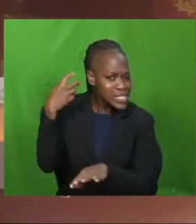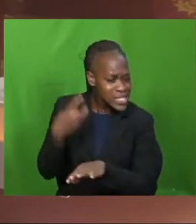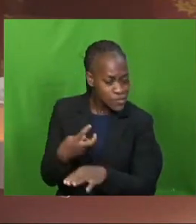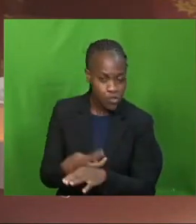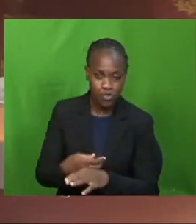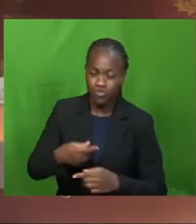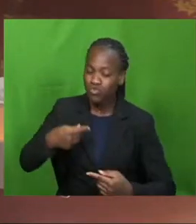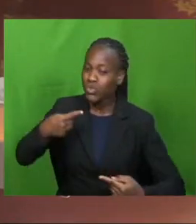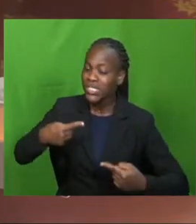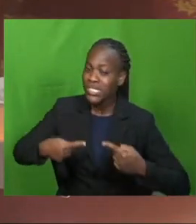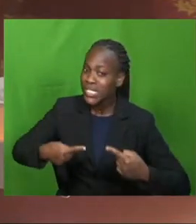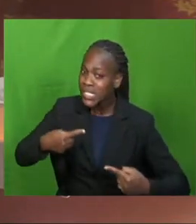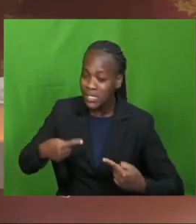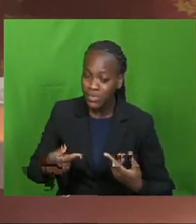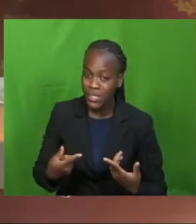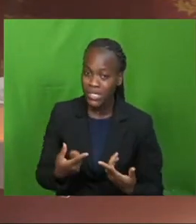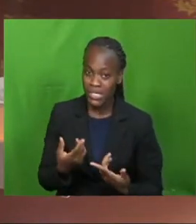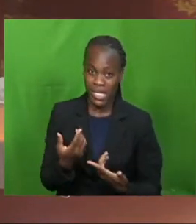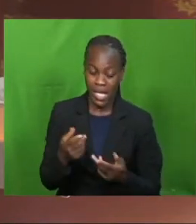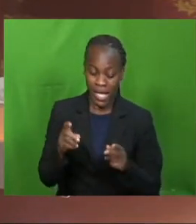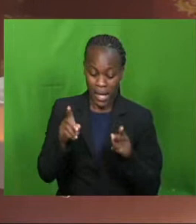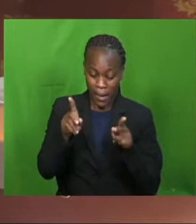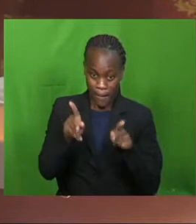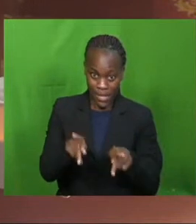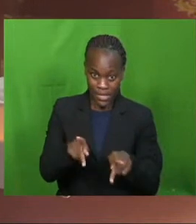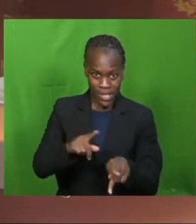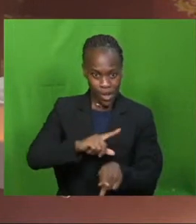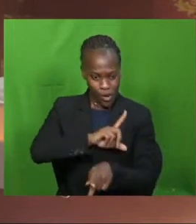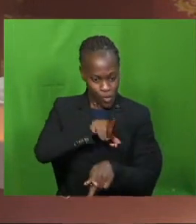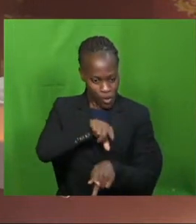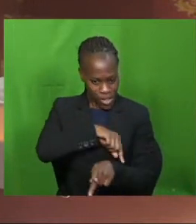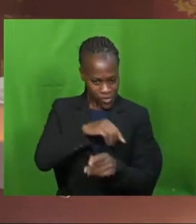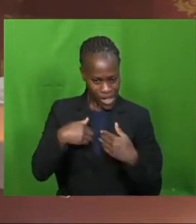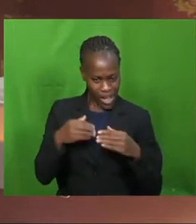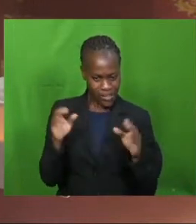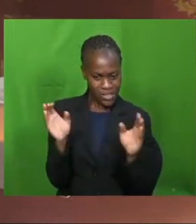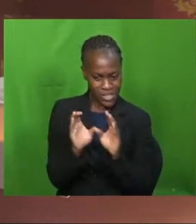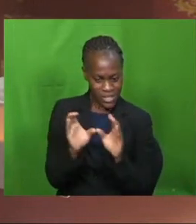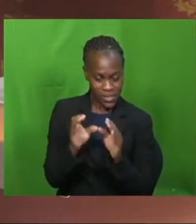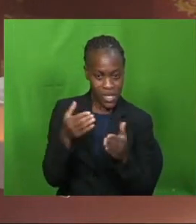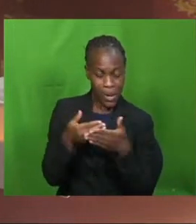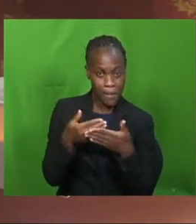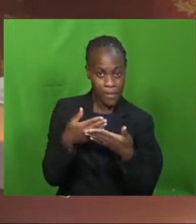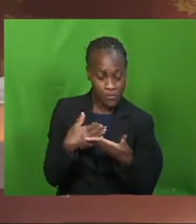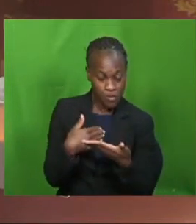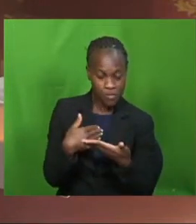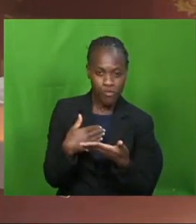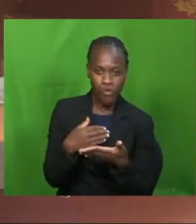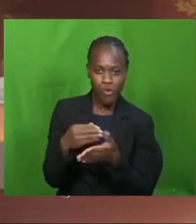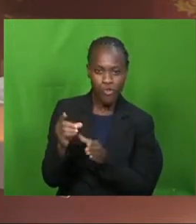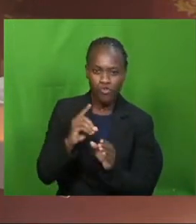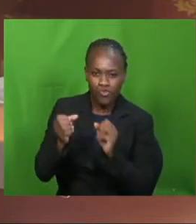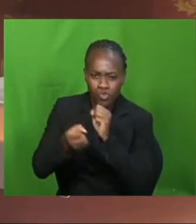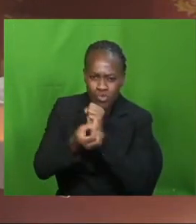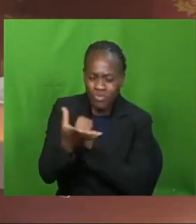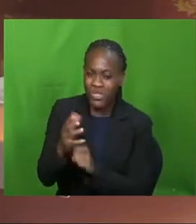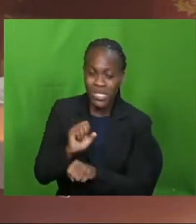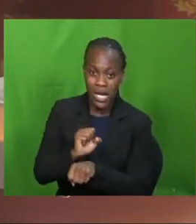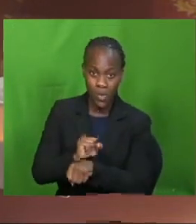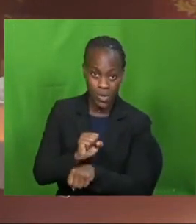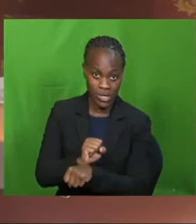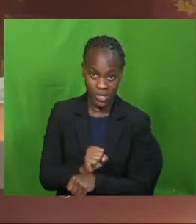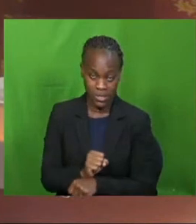legislate that a person be certified before he or she practices journalism. Because